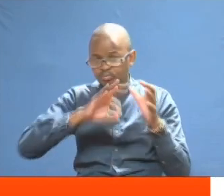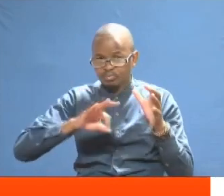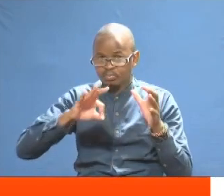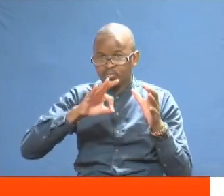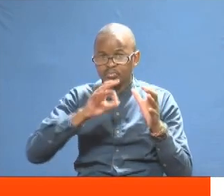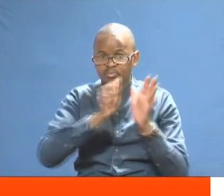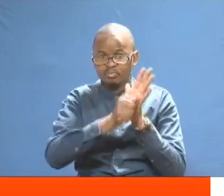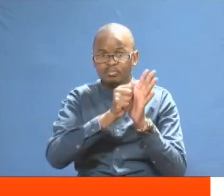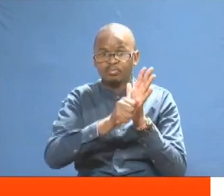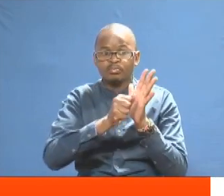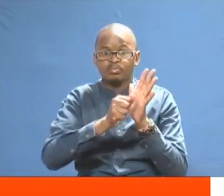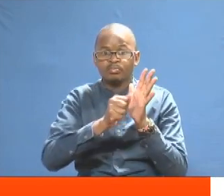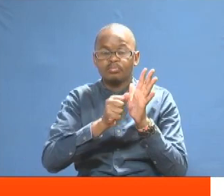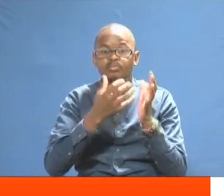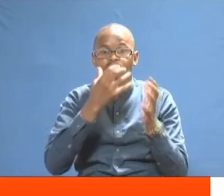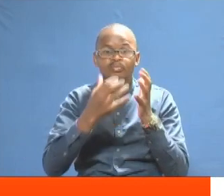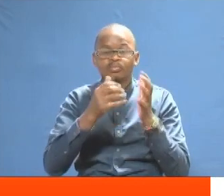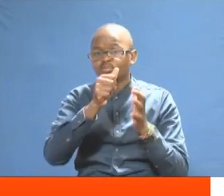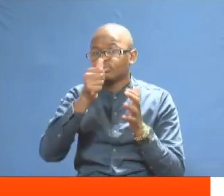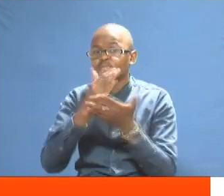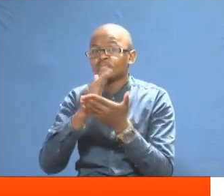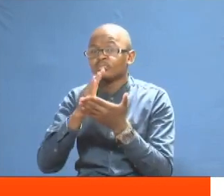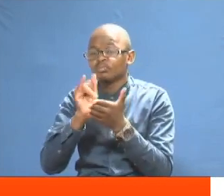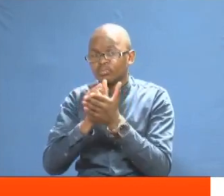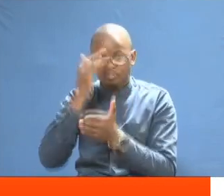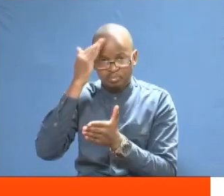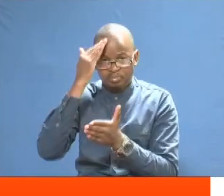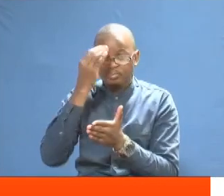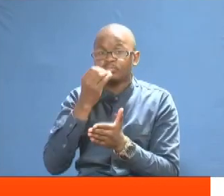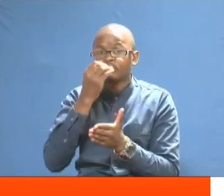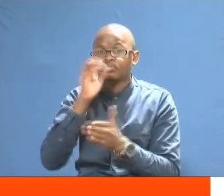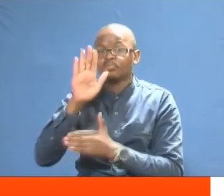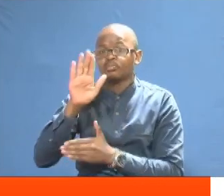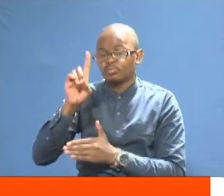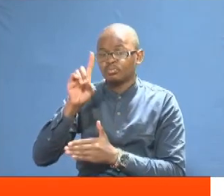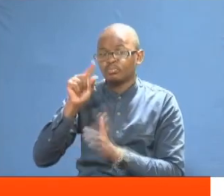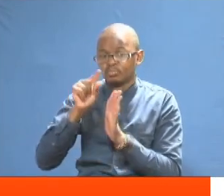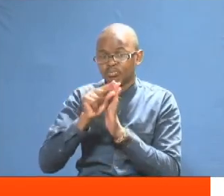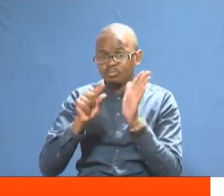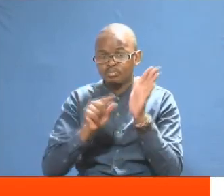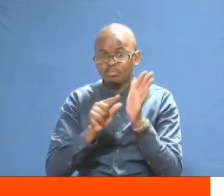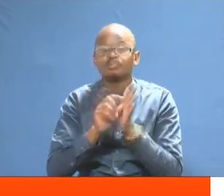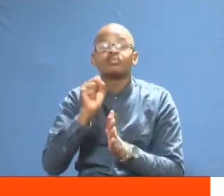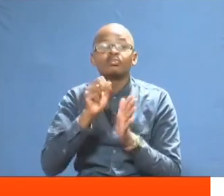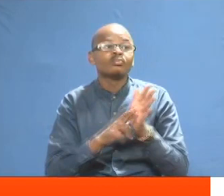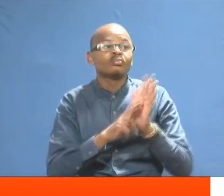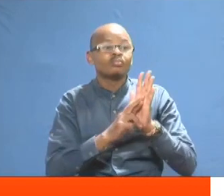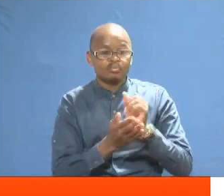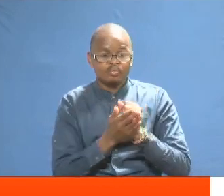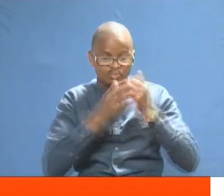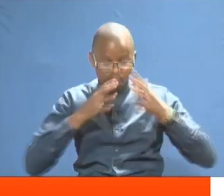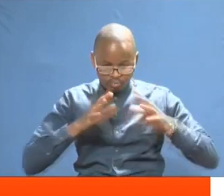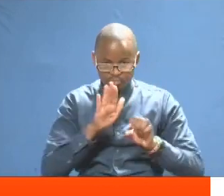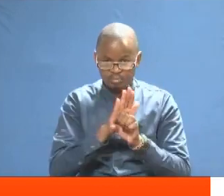of maize, the issues of horticulture, among other things, because we know food security on one of the big four agenda was supposed now to assist our